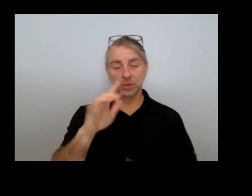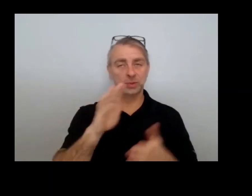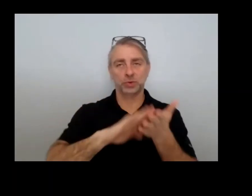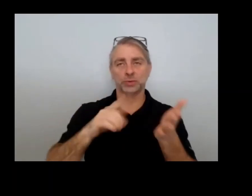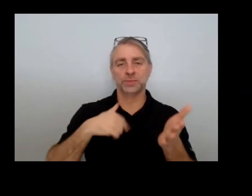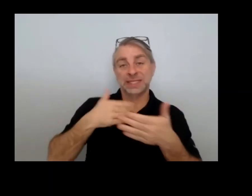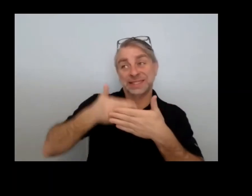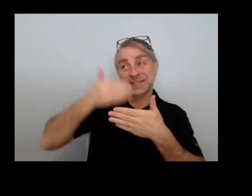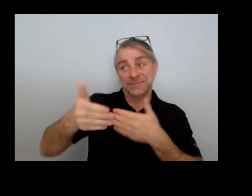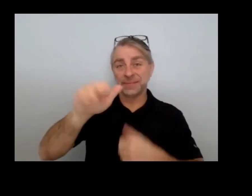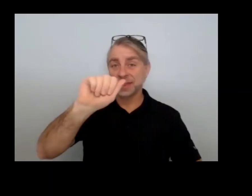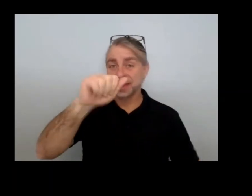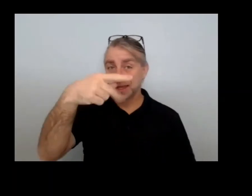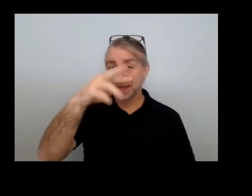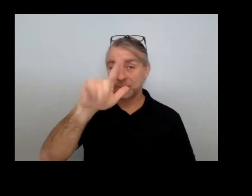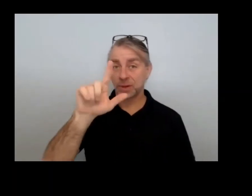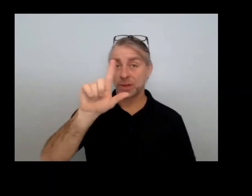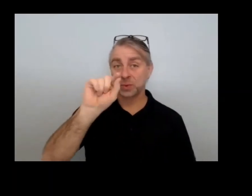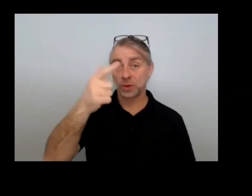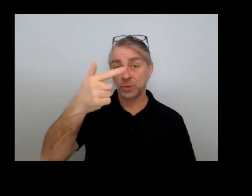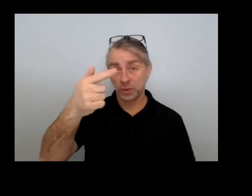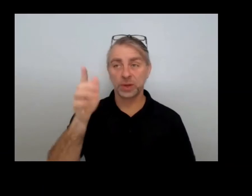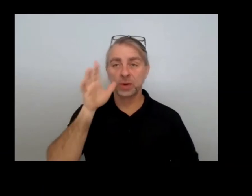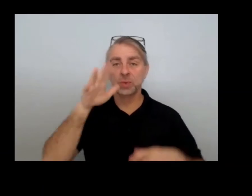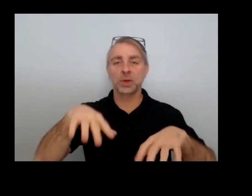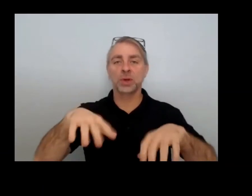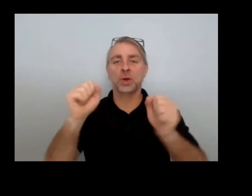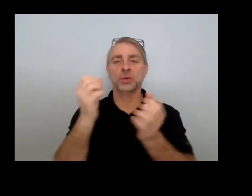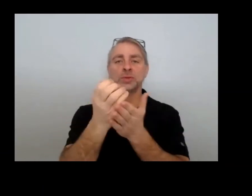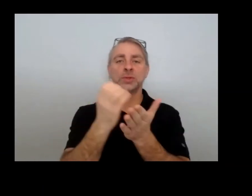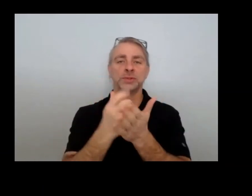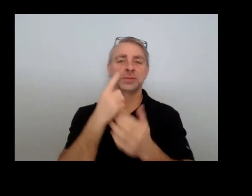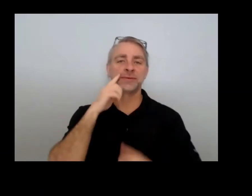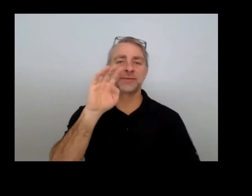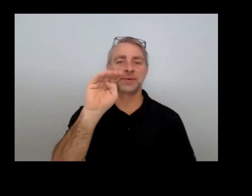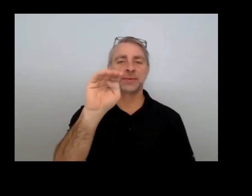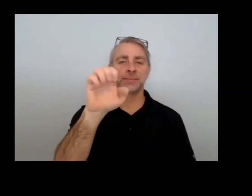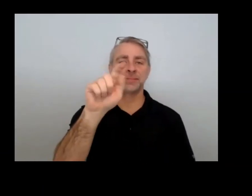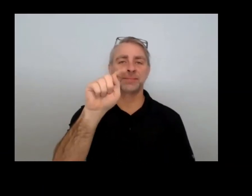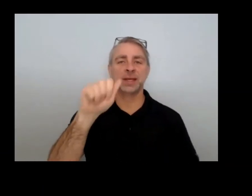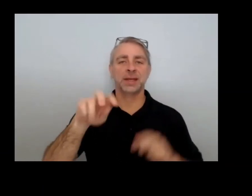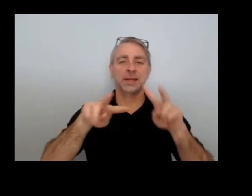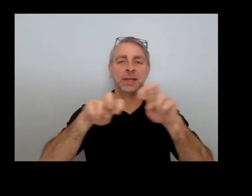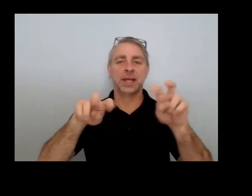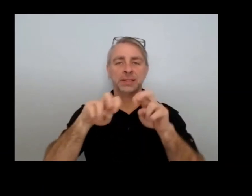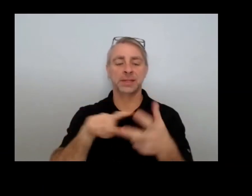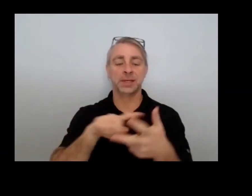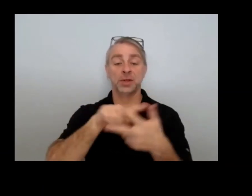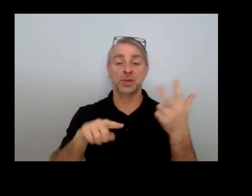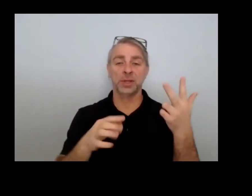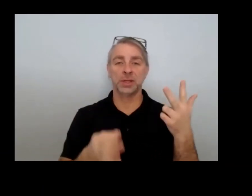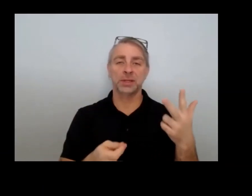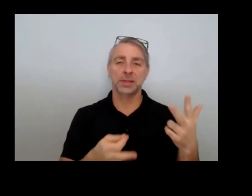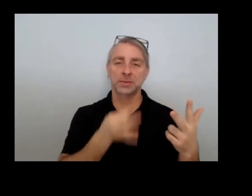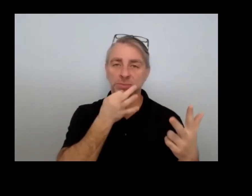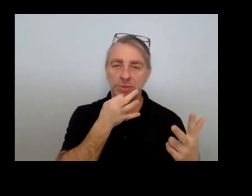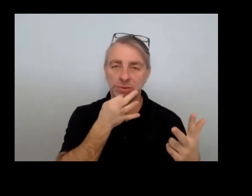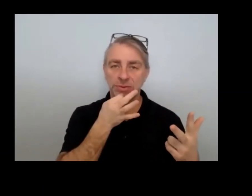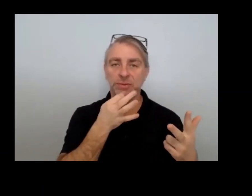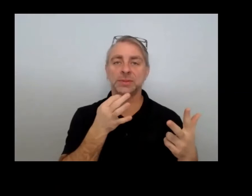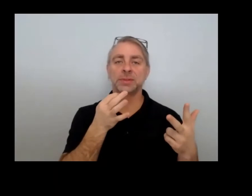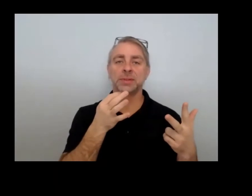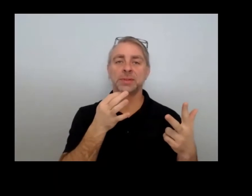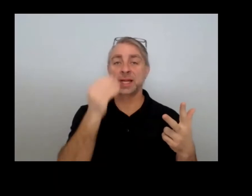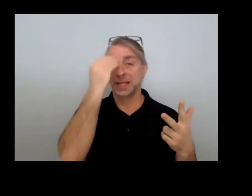on meta-analysis. These are all such experts in the field, and also I always want to say they are such good